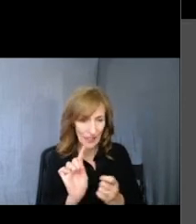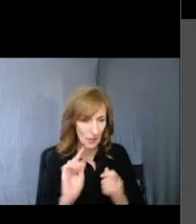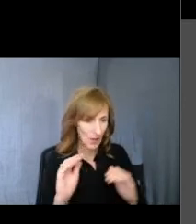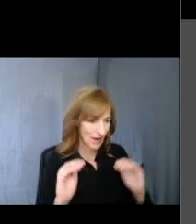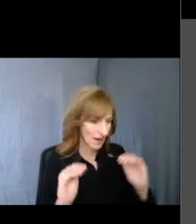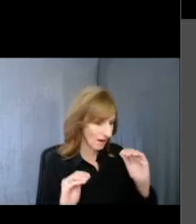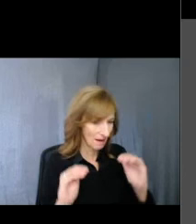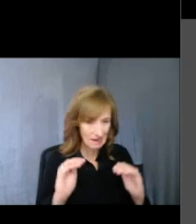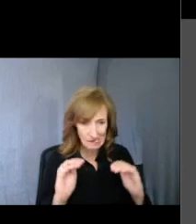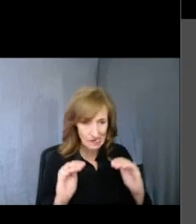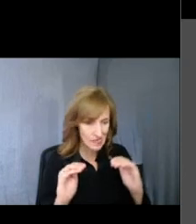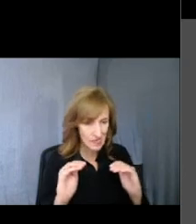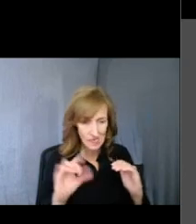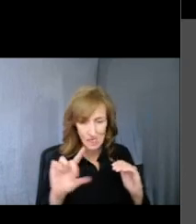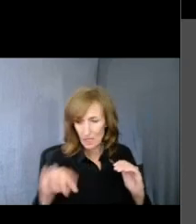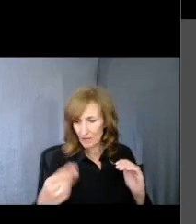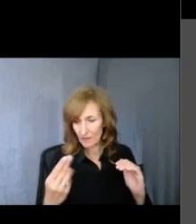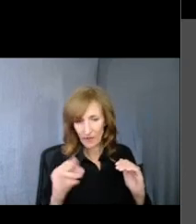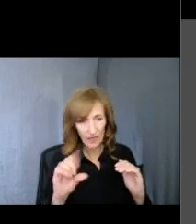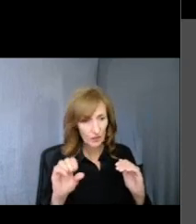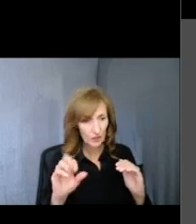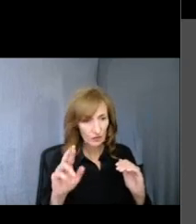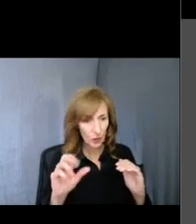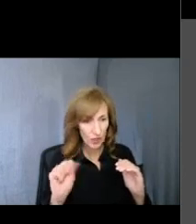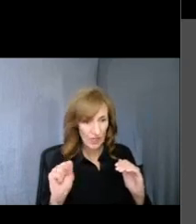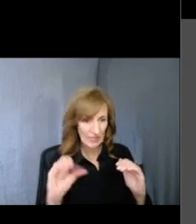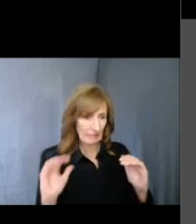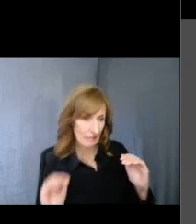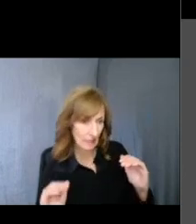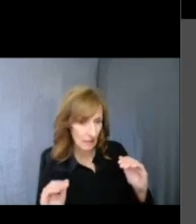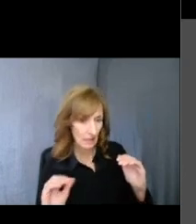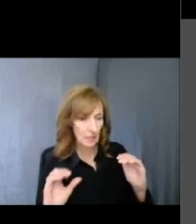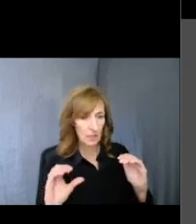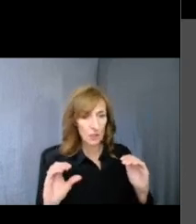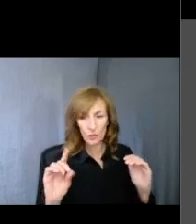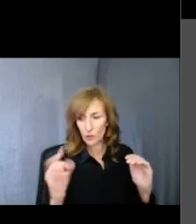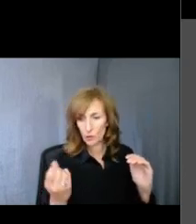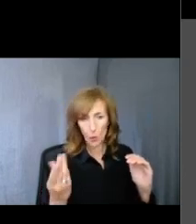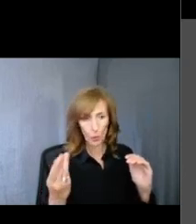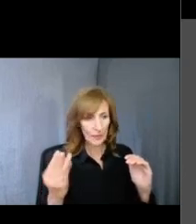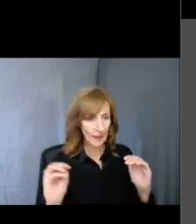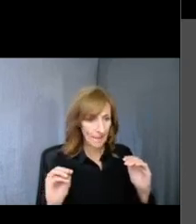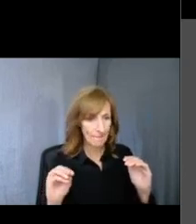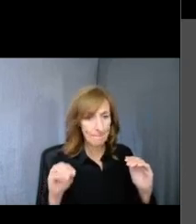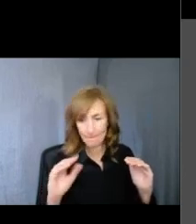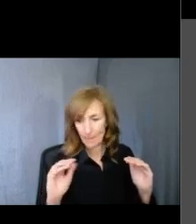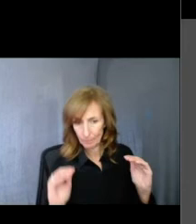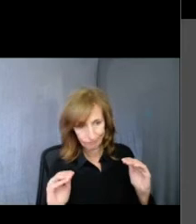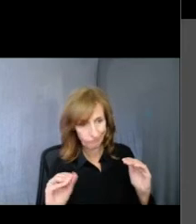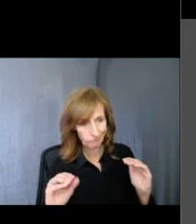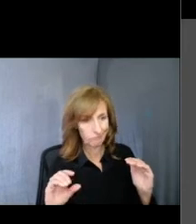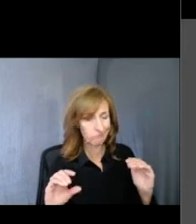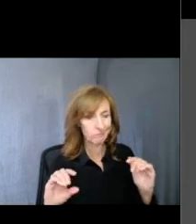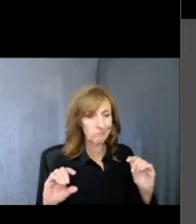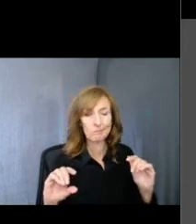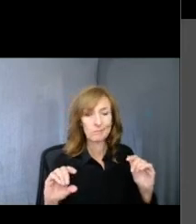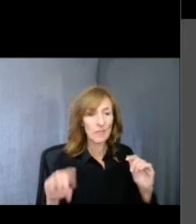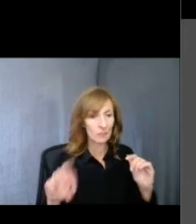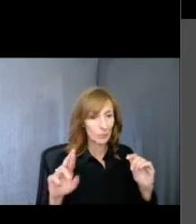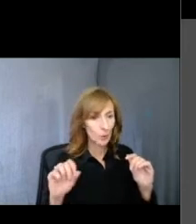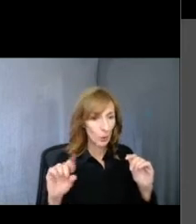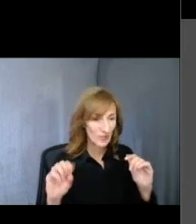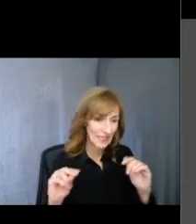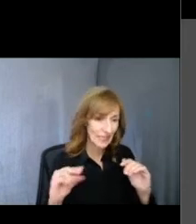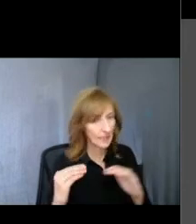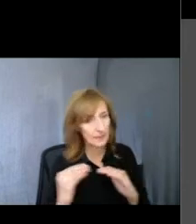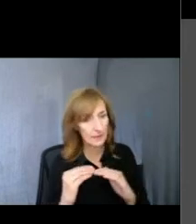most prescription kidney diets have reductions. Obviously, we talked about phosphorus being protein